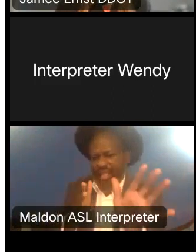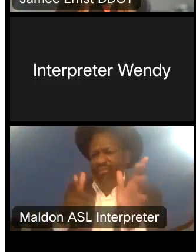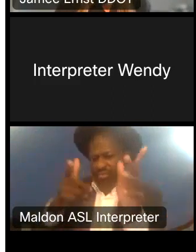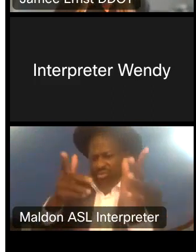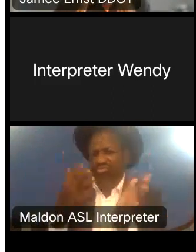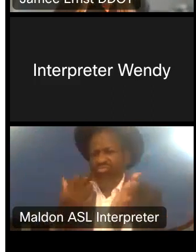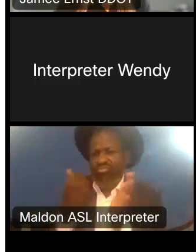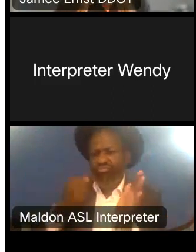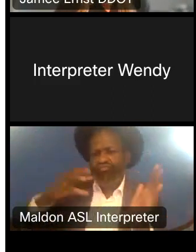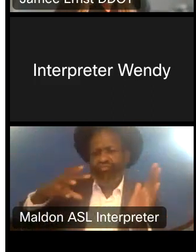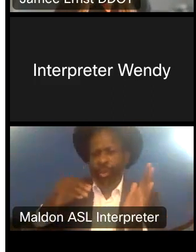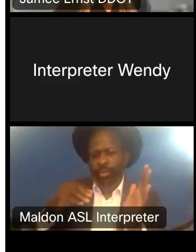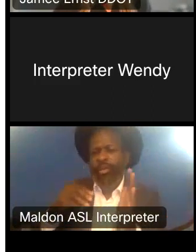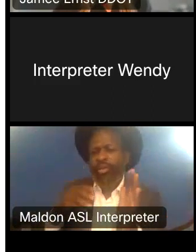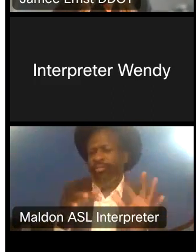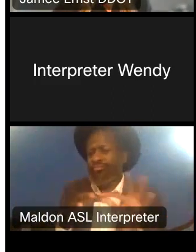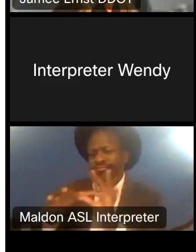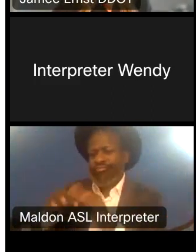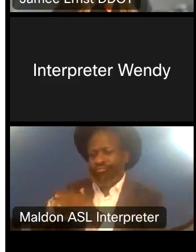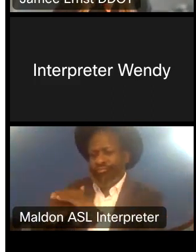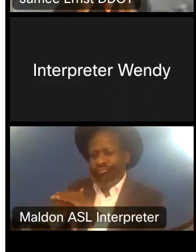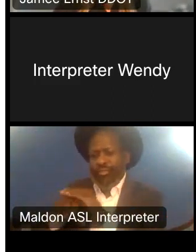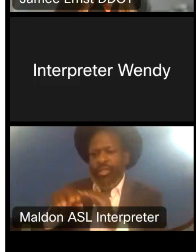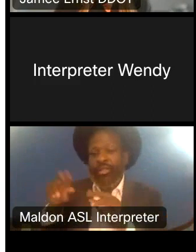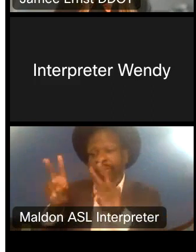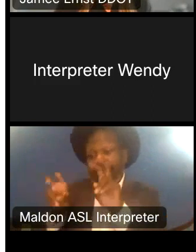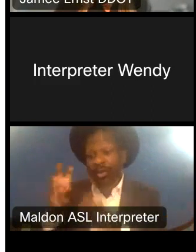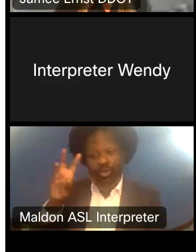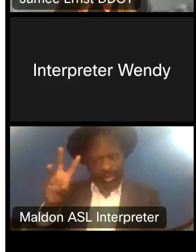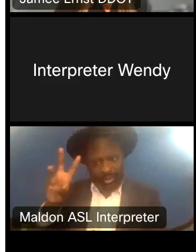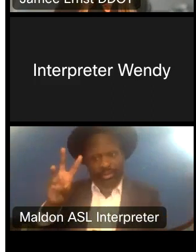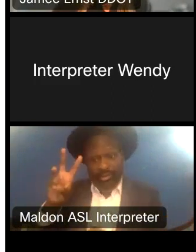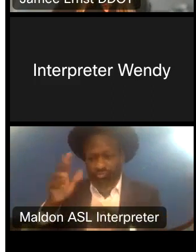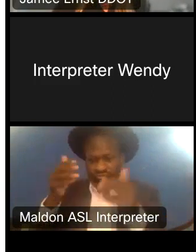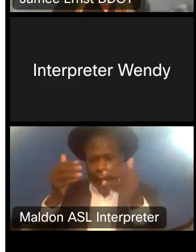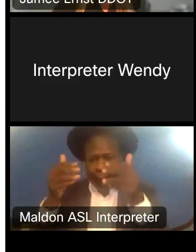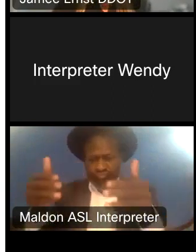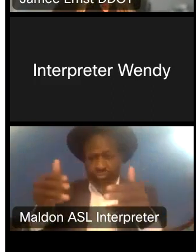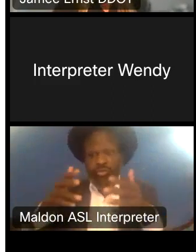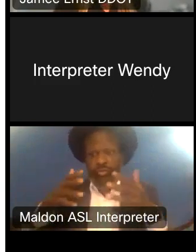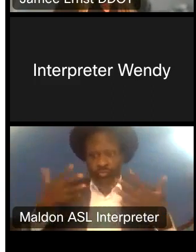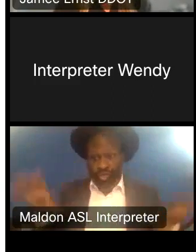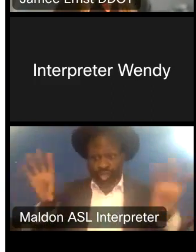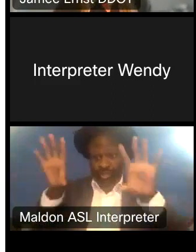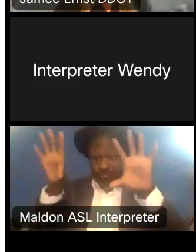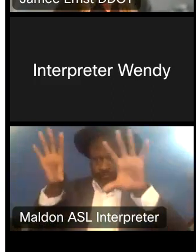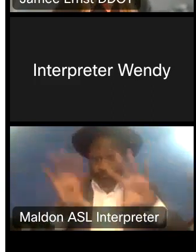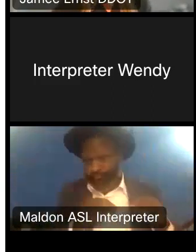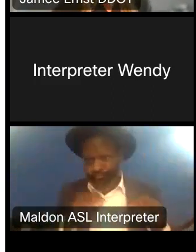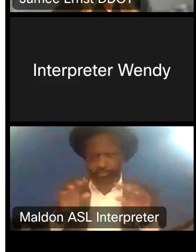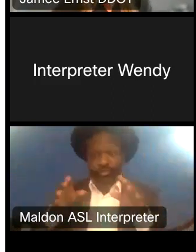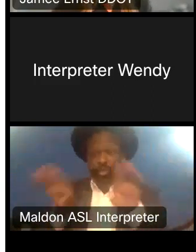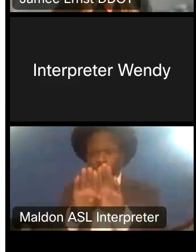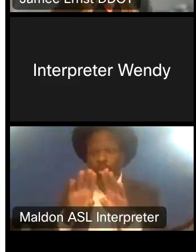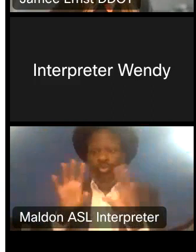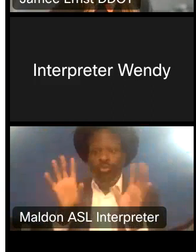that way. Additionally, when you close out of this meeting, you'll be prompted to a window that will also lead you to the